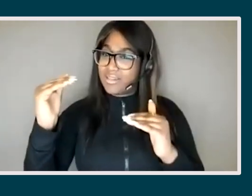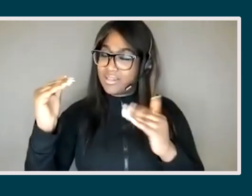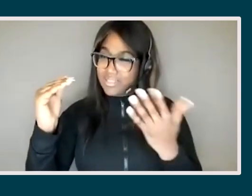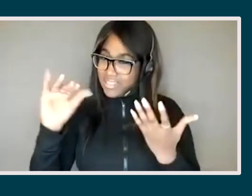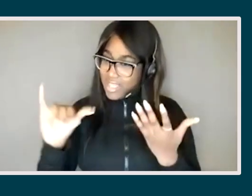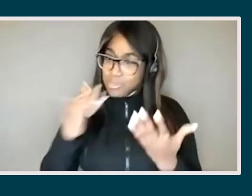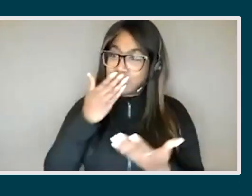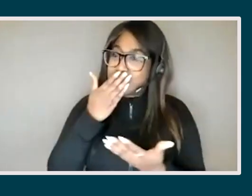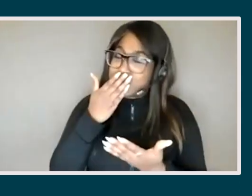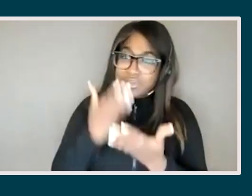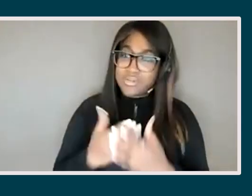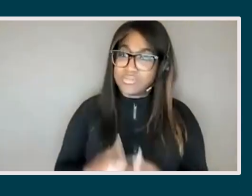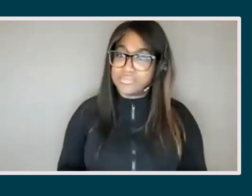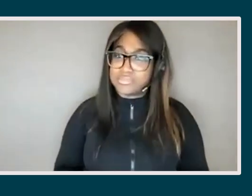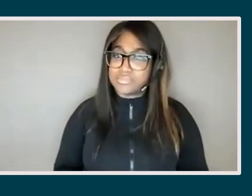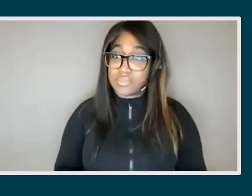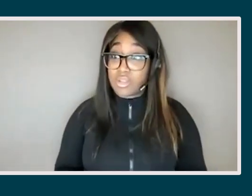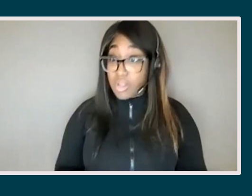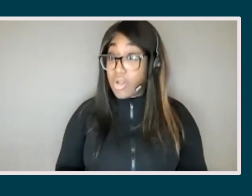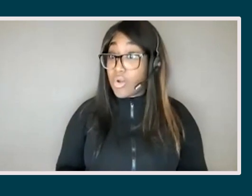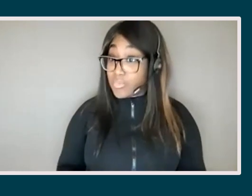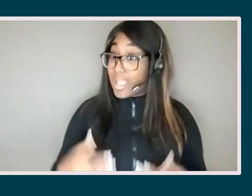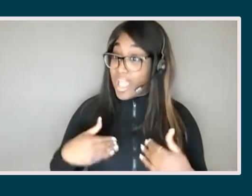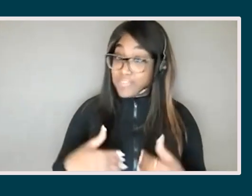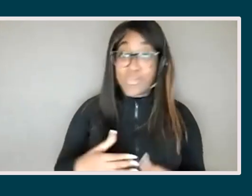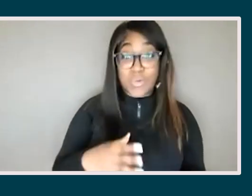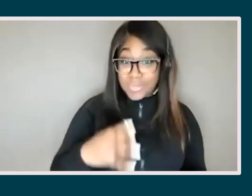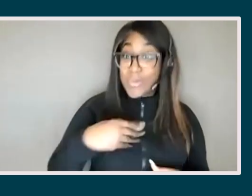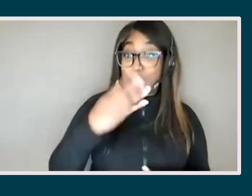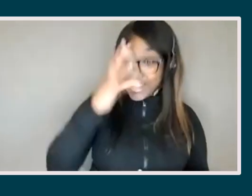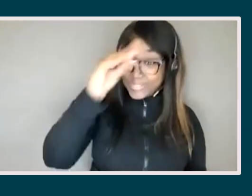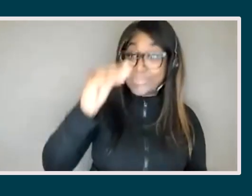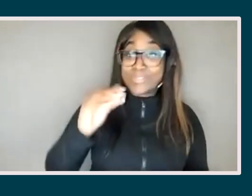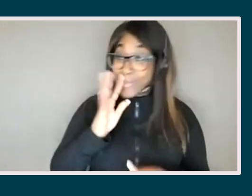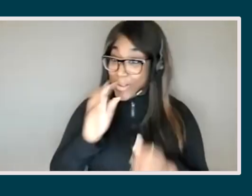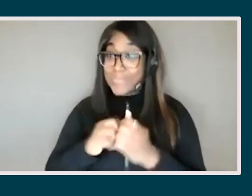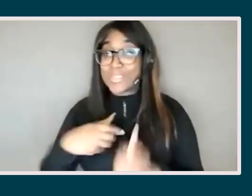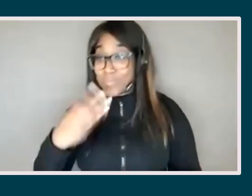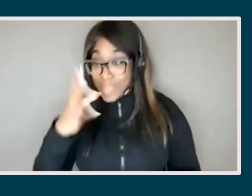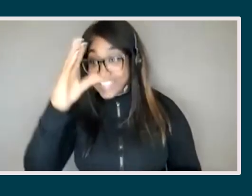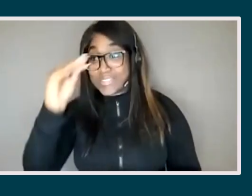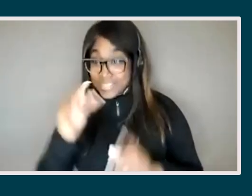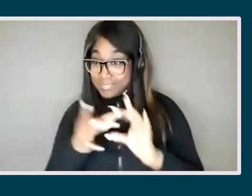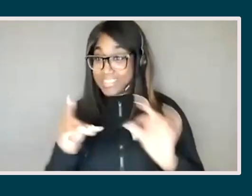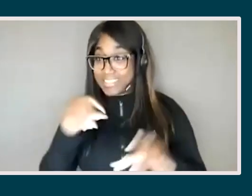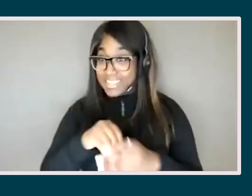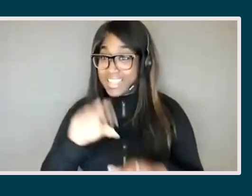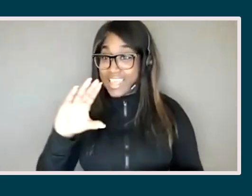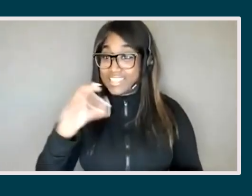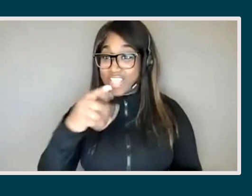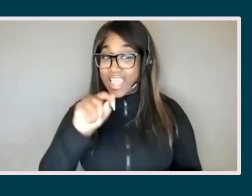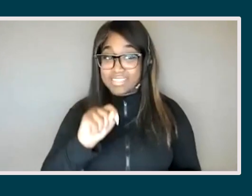good. Oh, and got another white dude talking with white dudes things in the chat. Yes, this is Laura. We